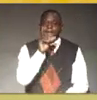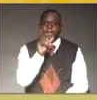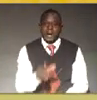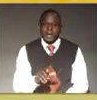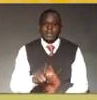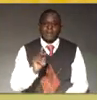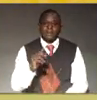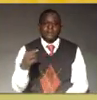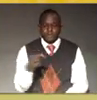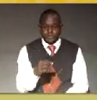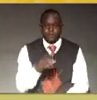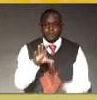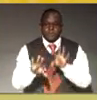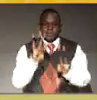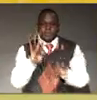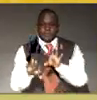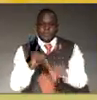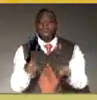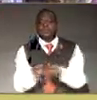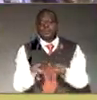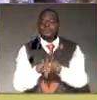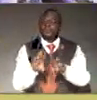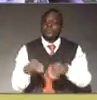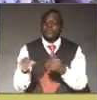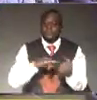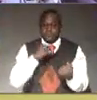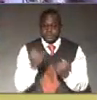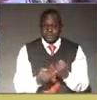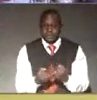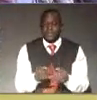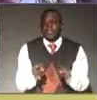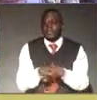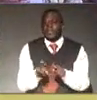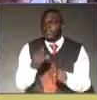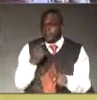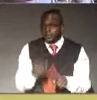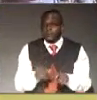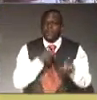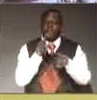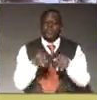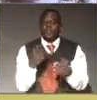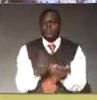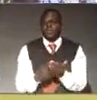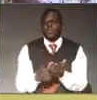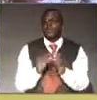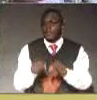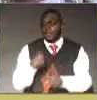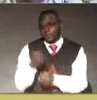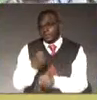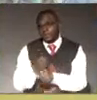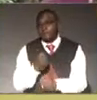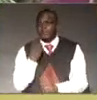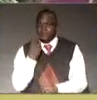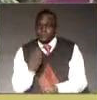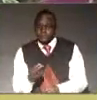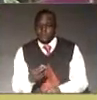kg. We're also donating jobs. He, therefore, said that the people of Uganda should work to ensure